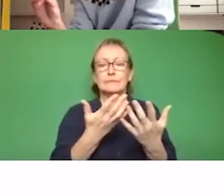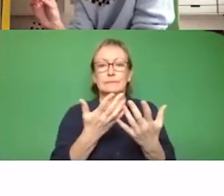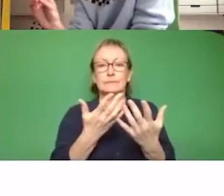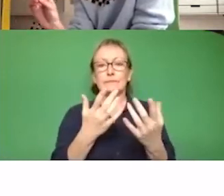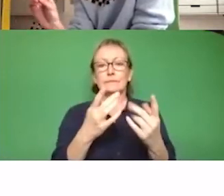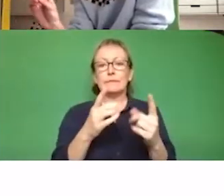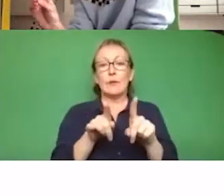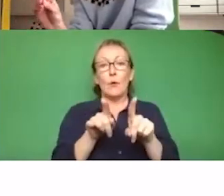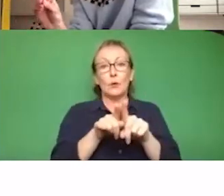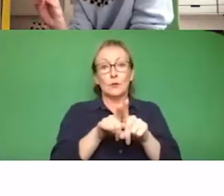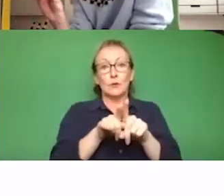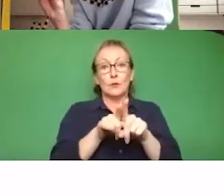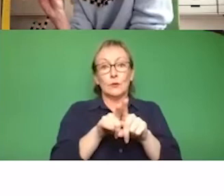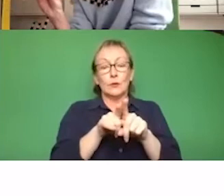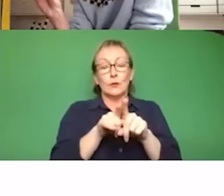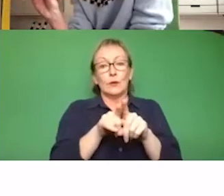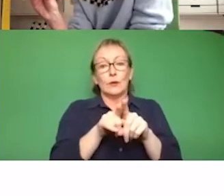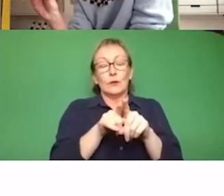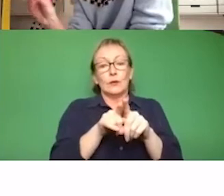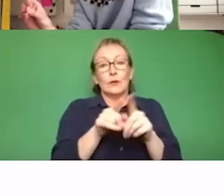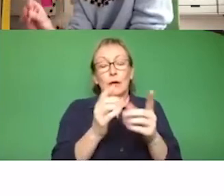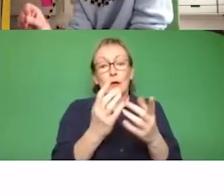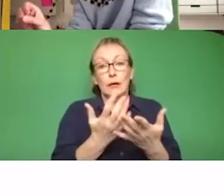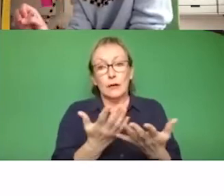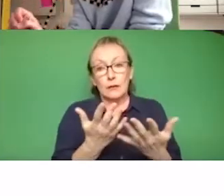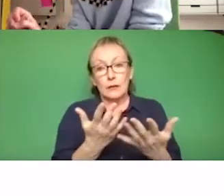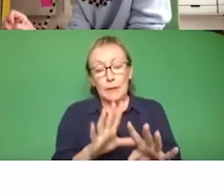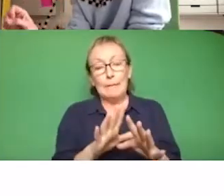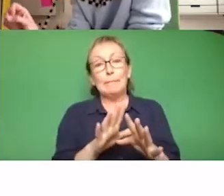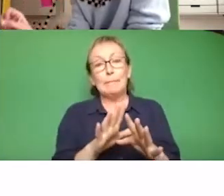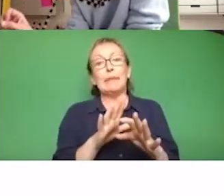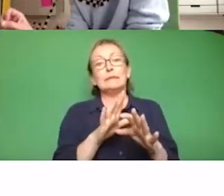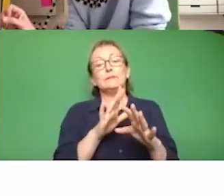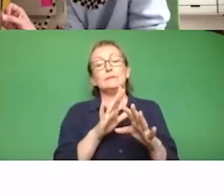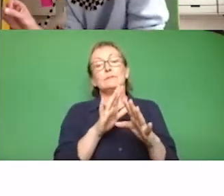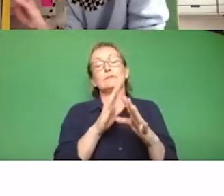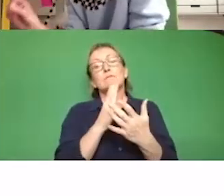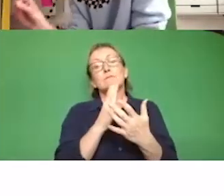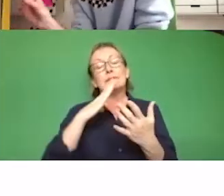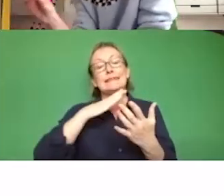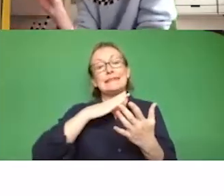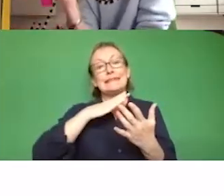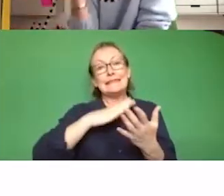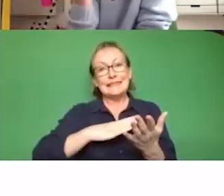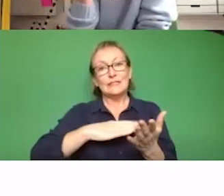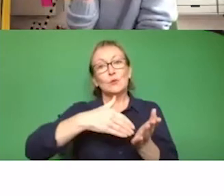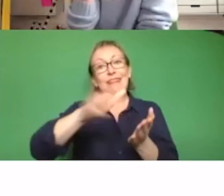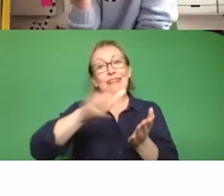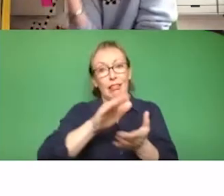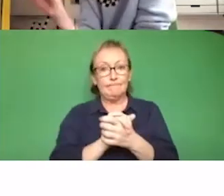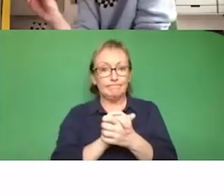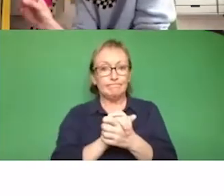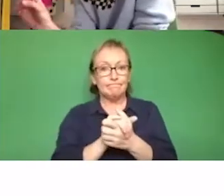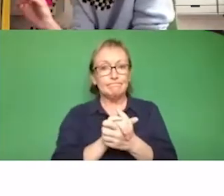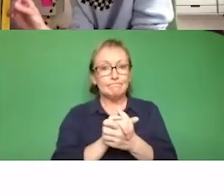then obviously we have a very real need to sell, so we have to sell